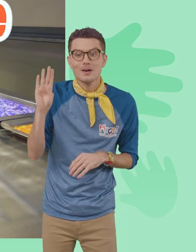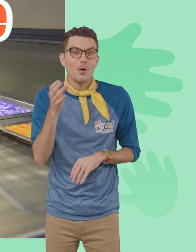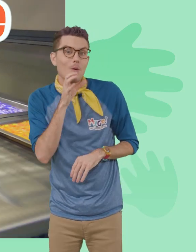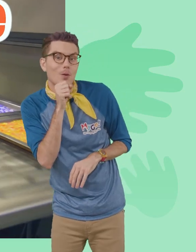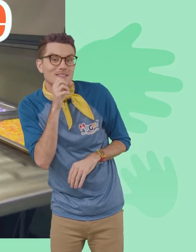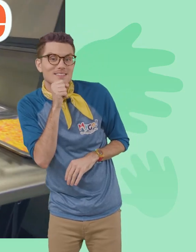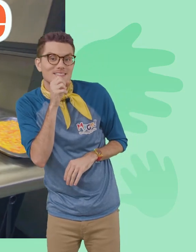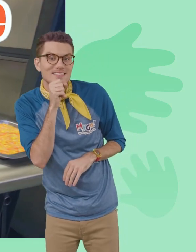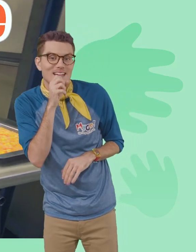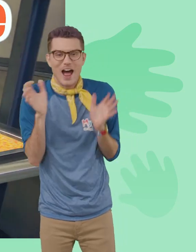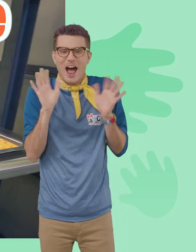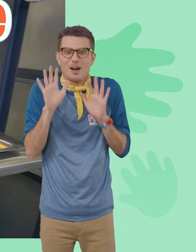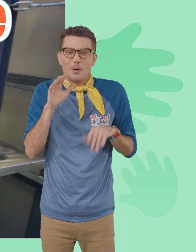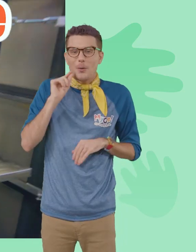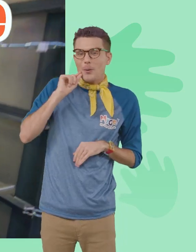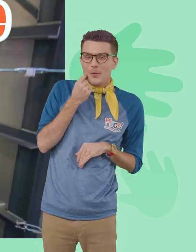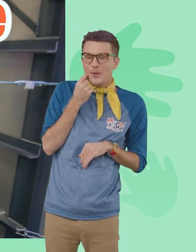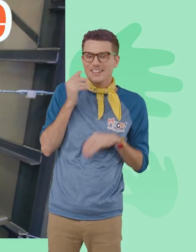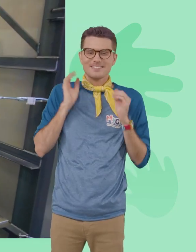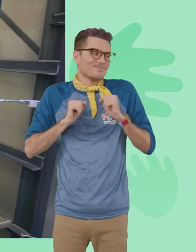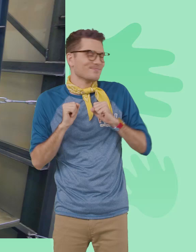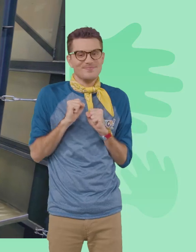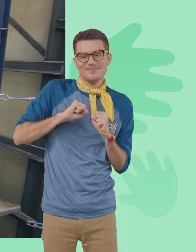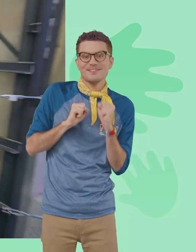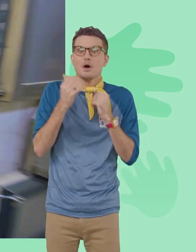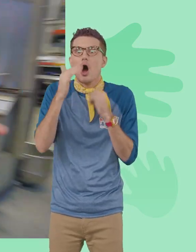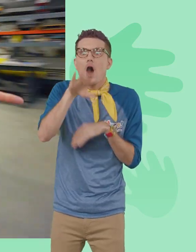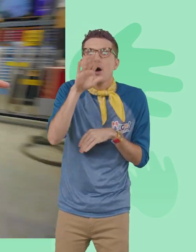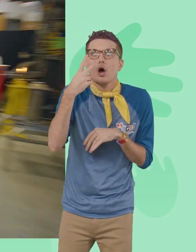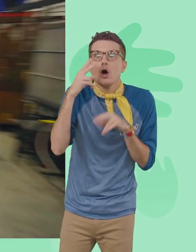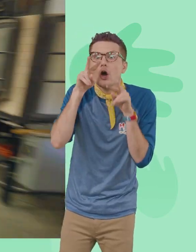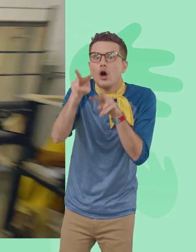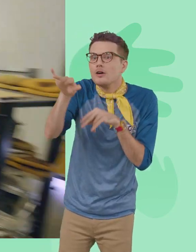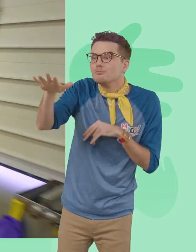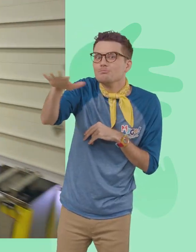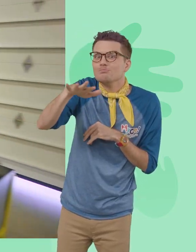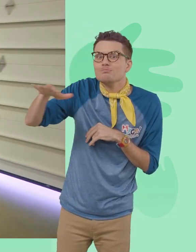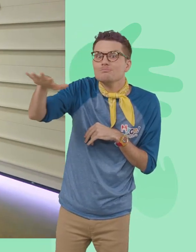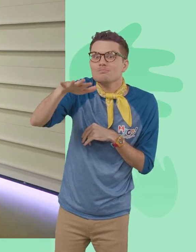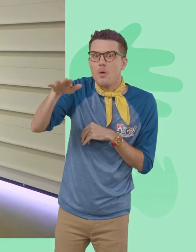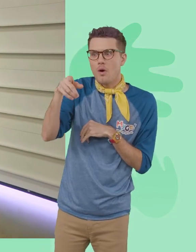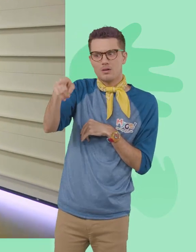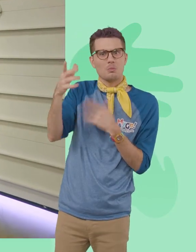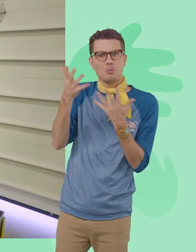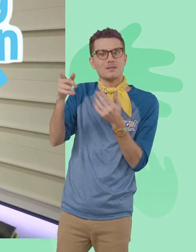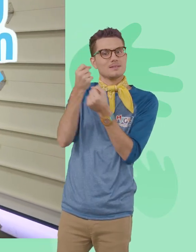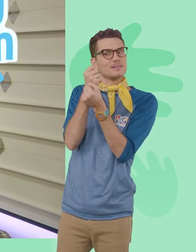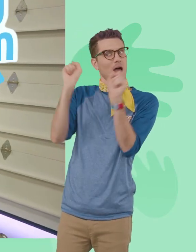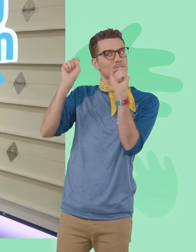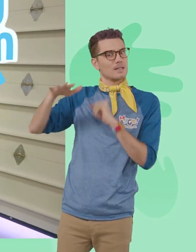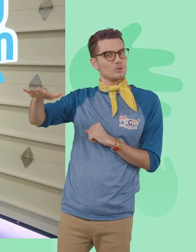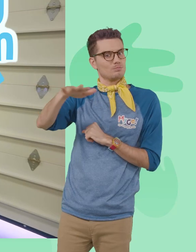orange. That is so cool. Whoa! Look at this station. This looks like the